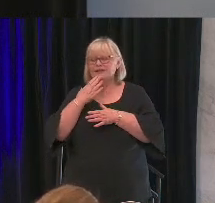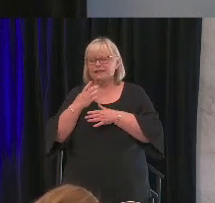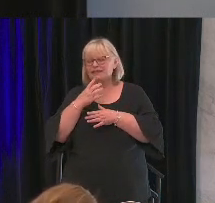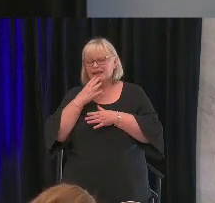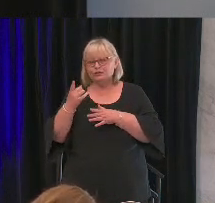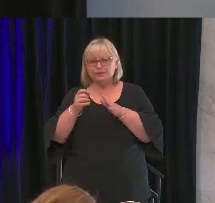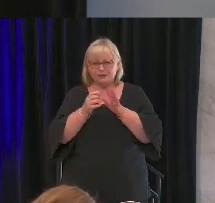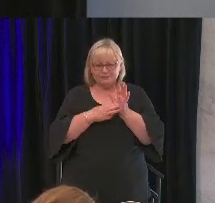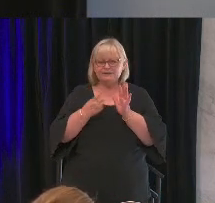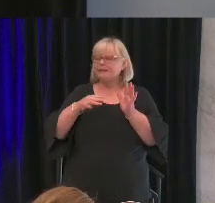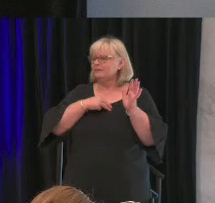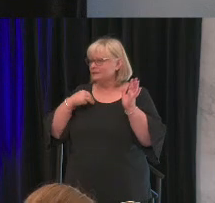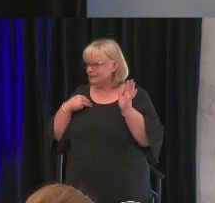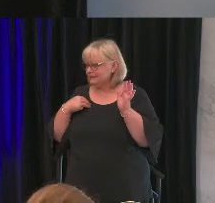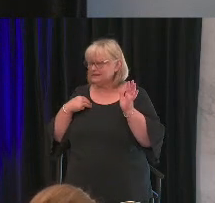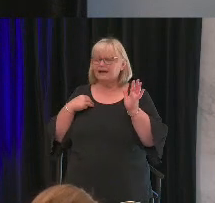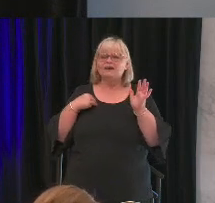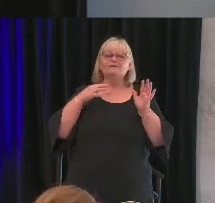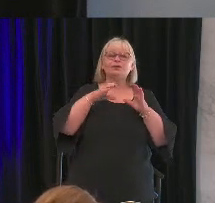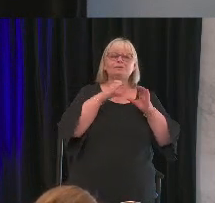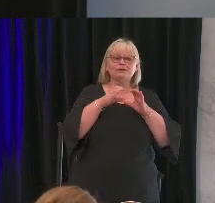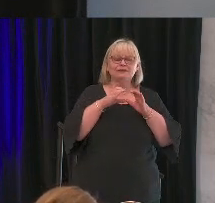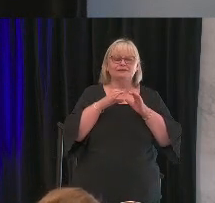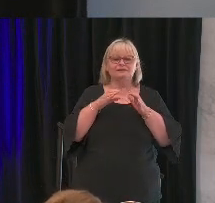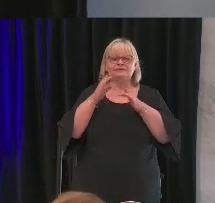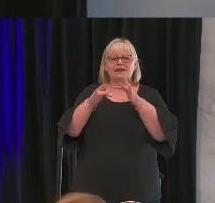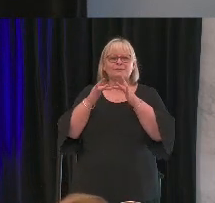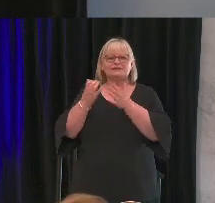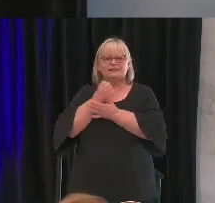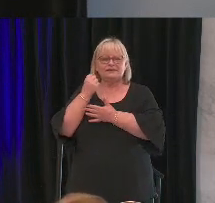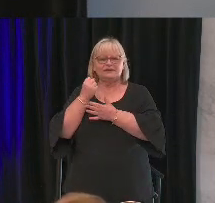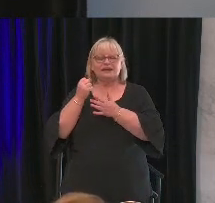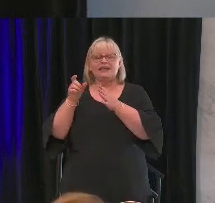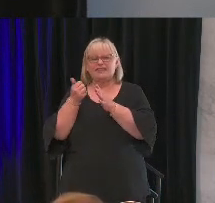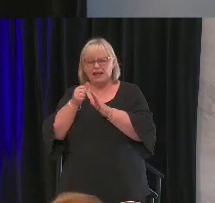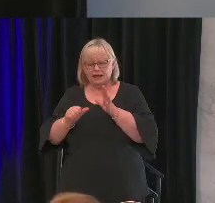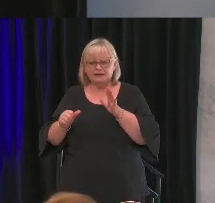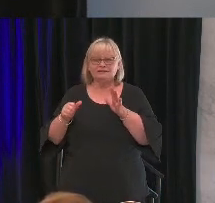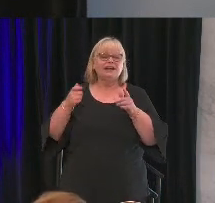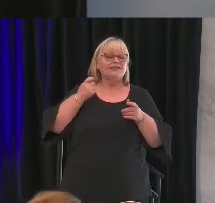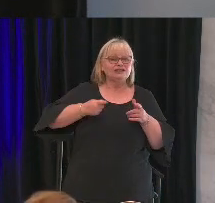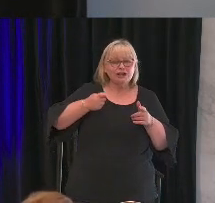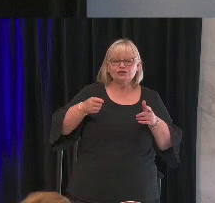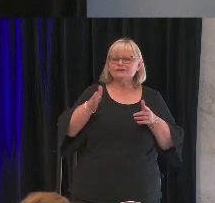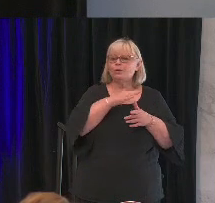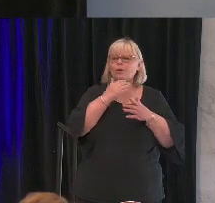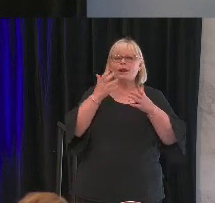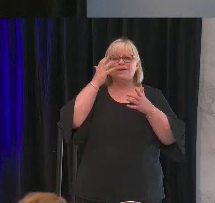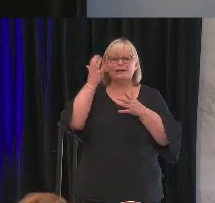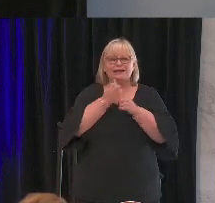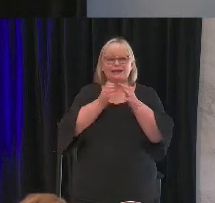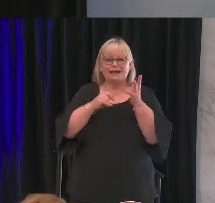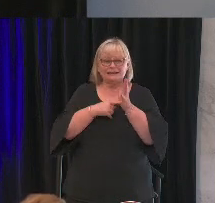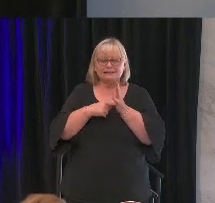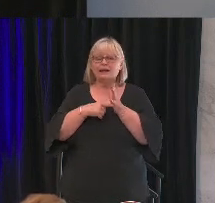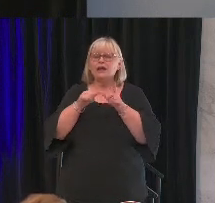Minister and the Minister for Communications, Cyber Safety and the Arts, the judges and all our distinguished guests. And I would, of